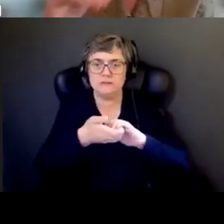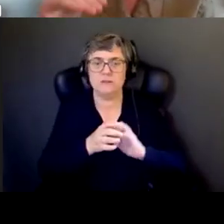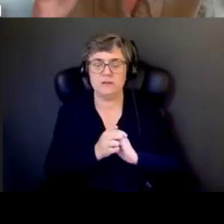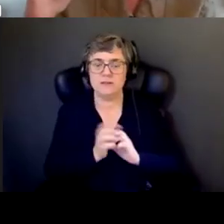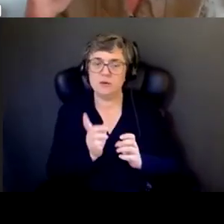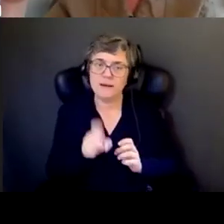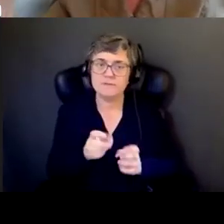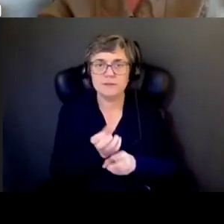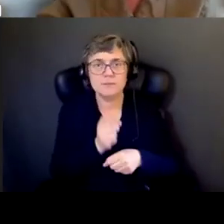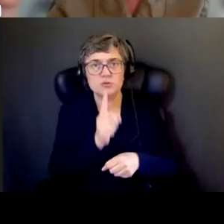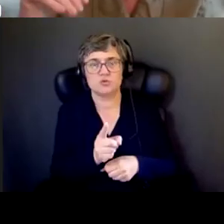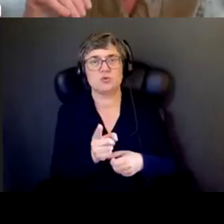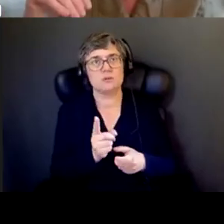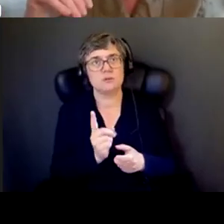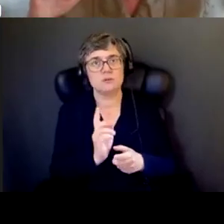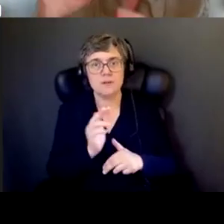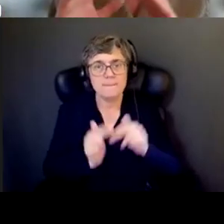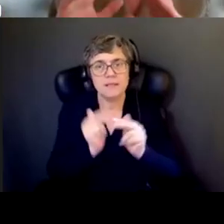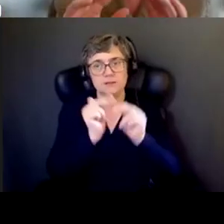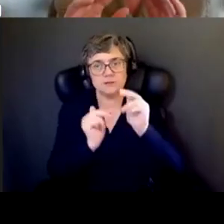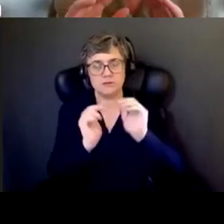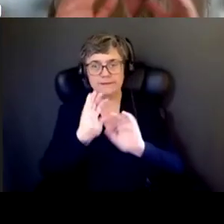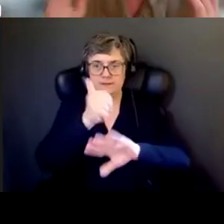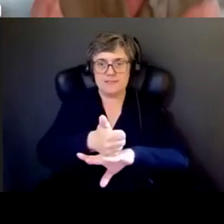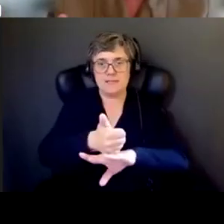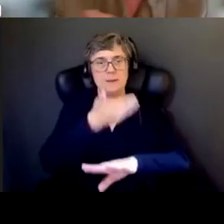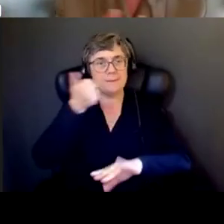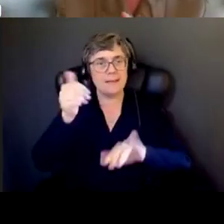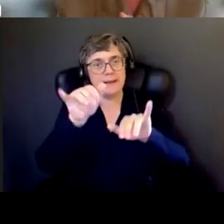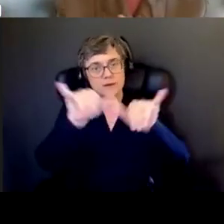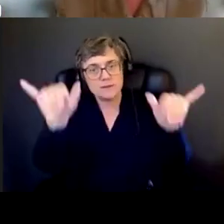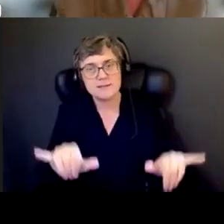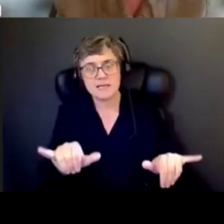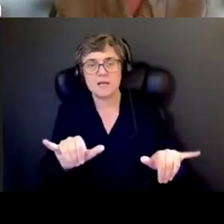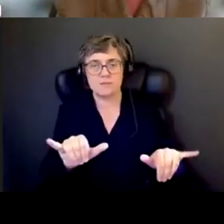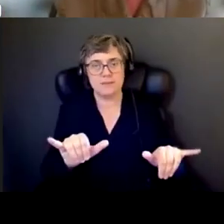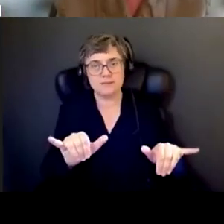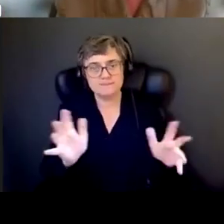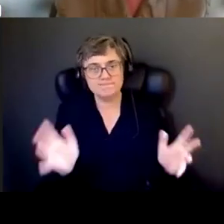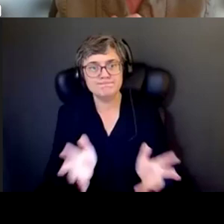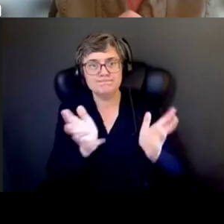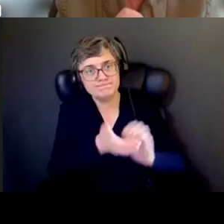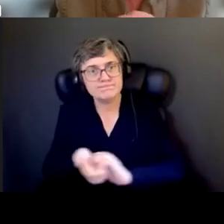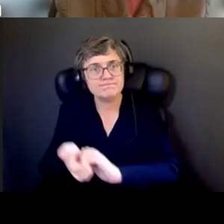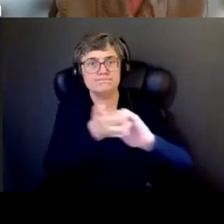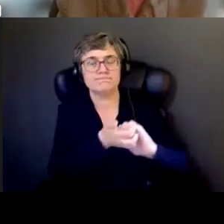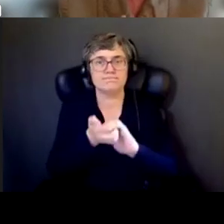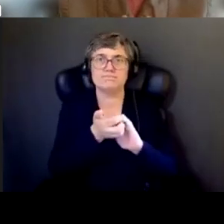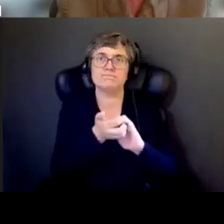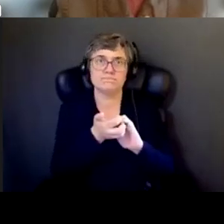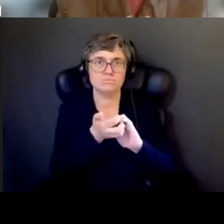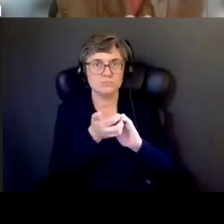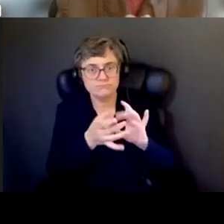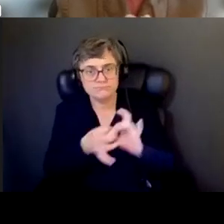we are building and implementing better systems to facilitate that collaboration and coordination of care across all